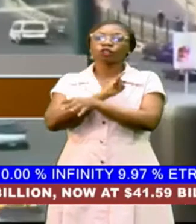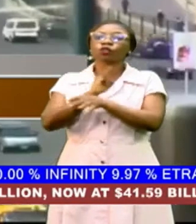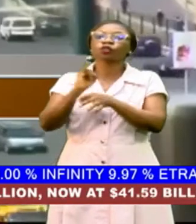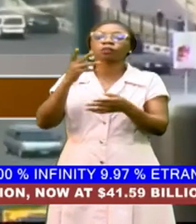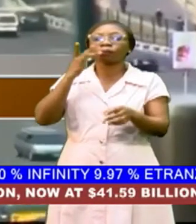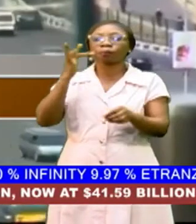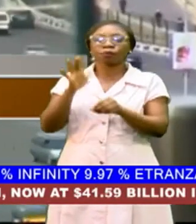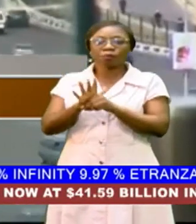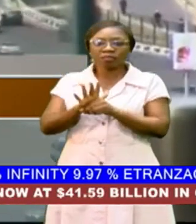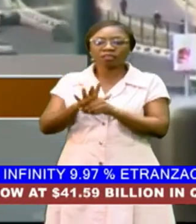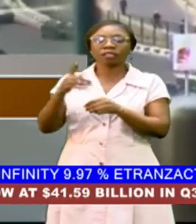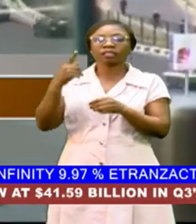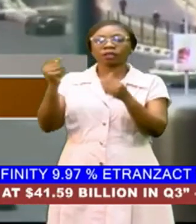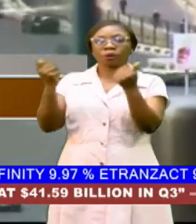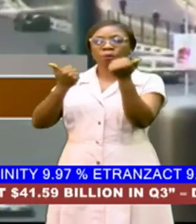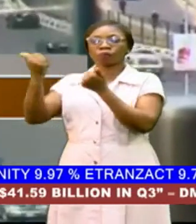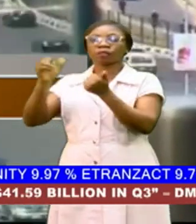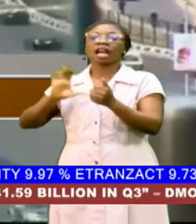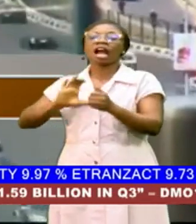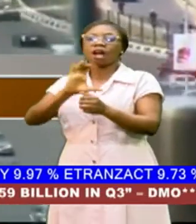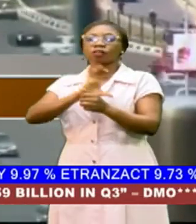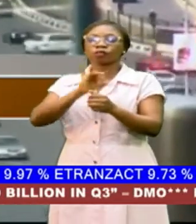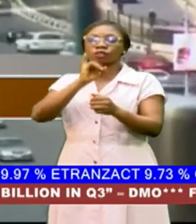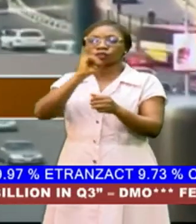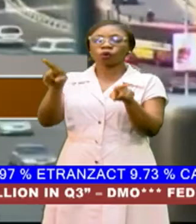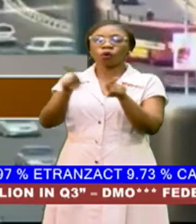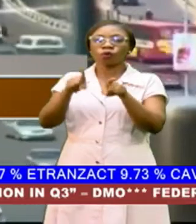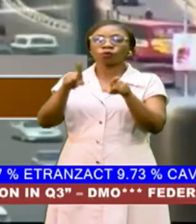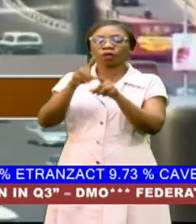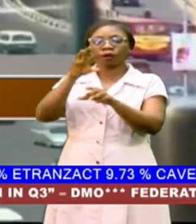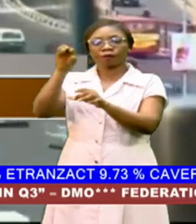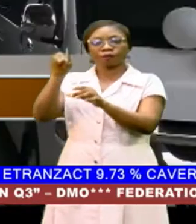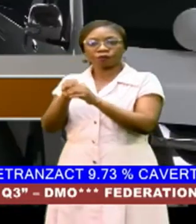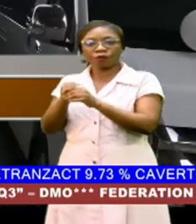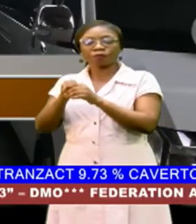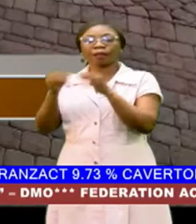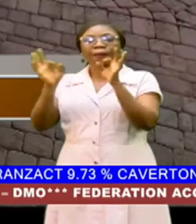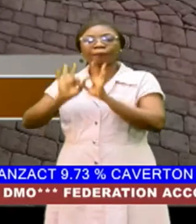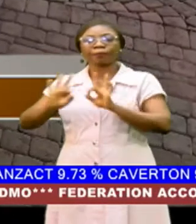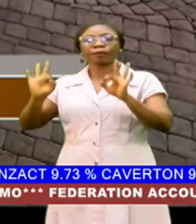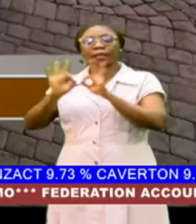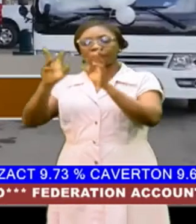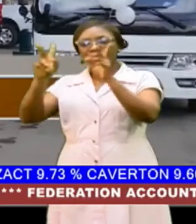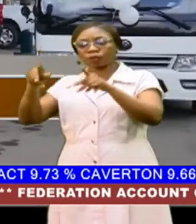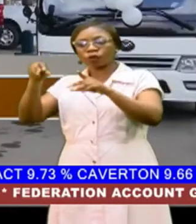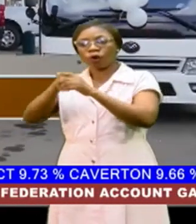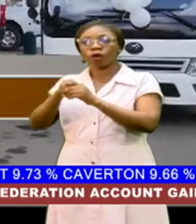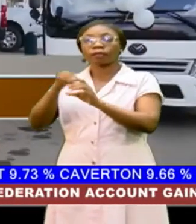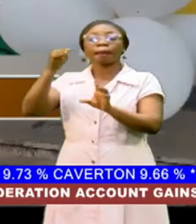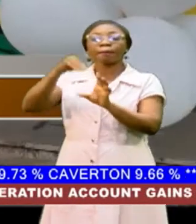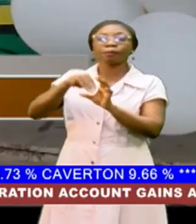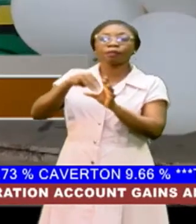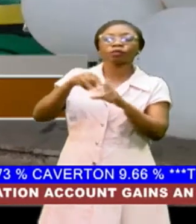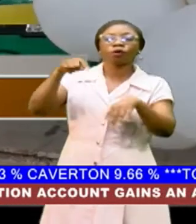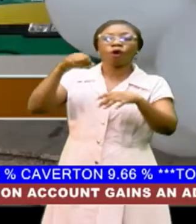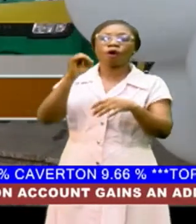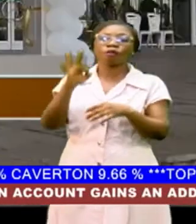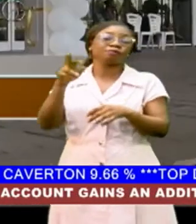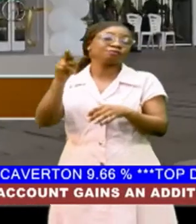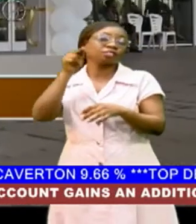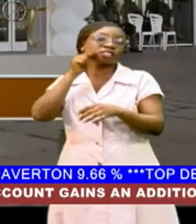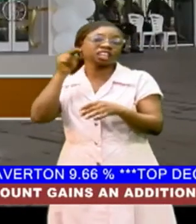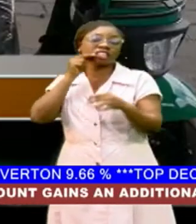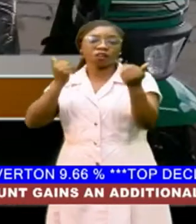The Automotive Council is also engaging key players on the implementation of the Nigerian Automotive